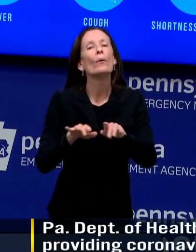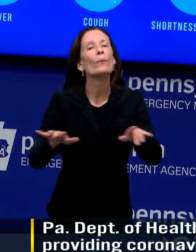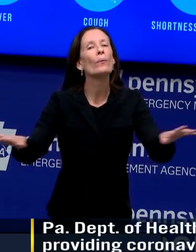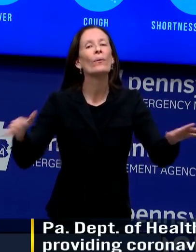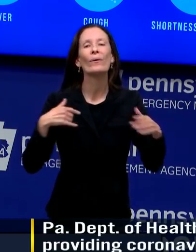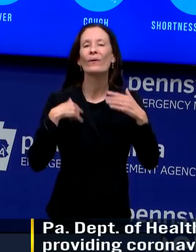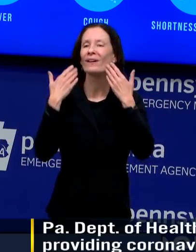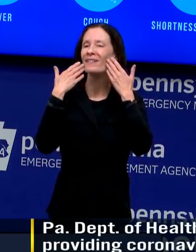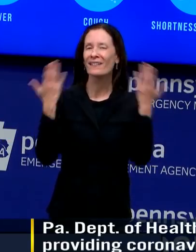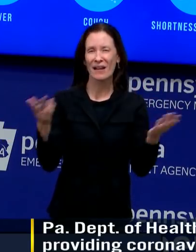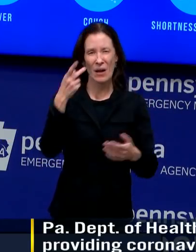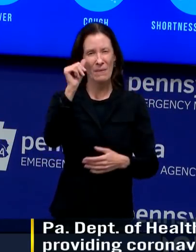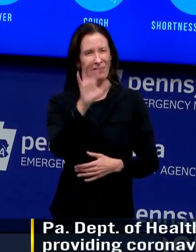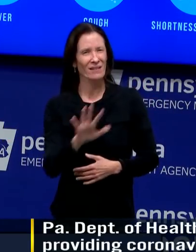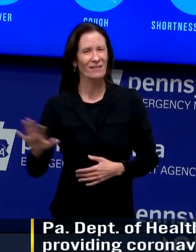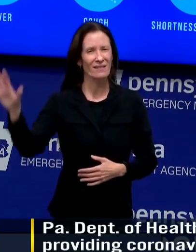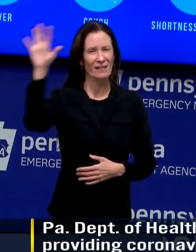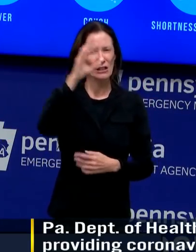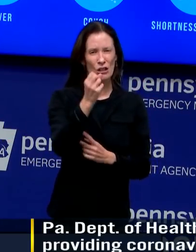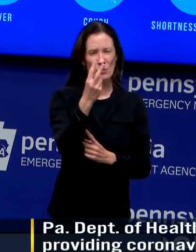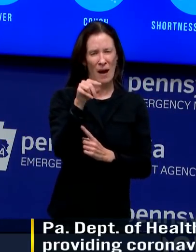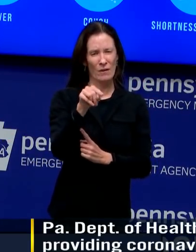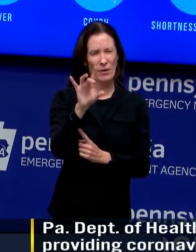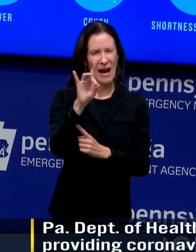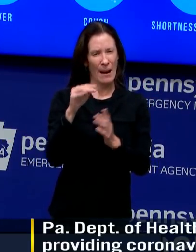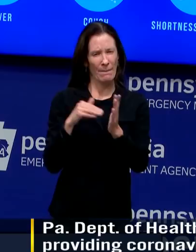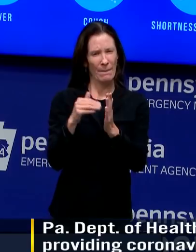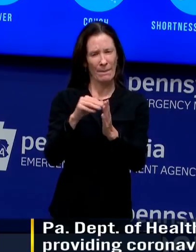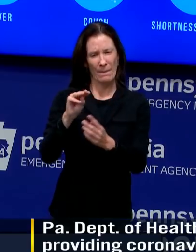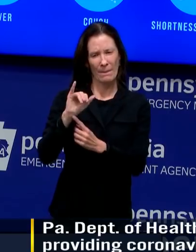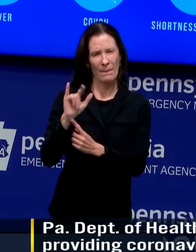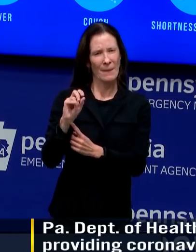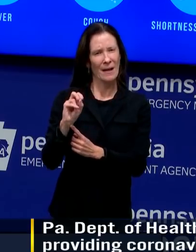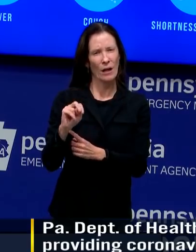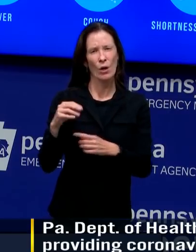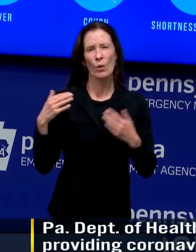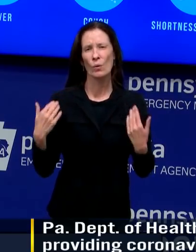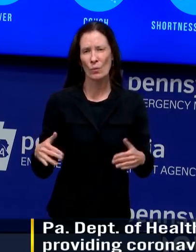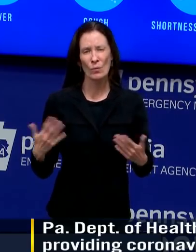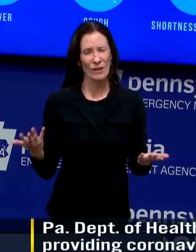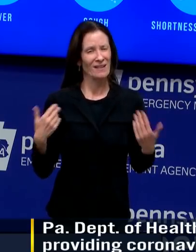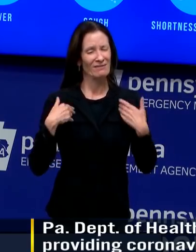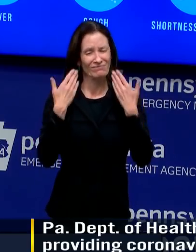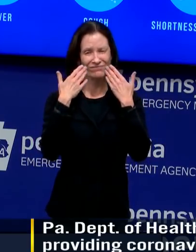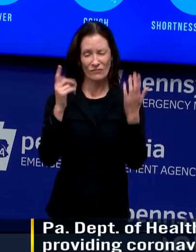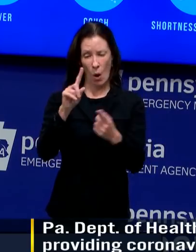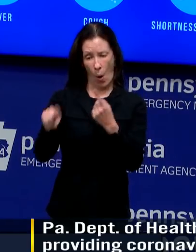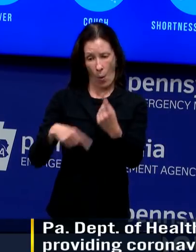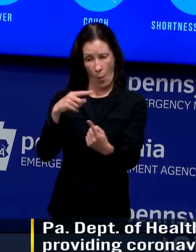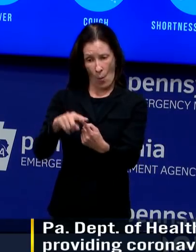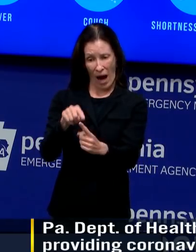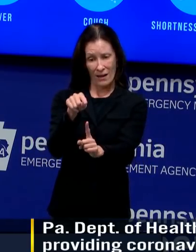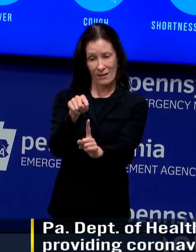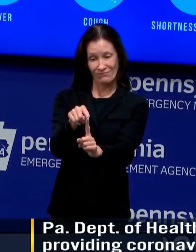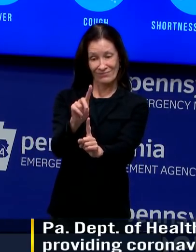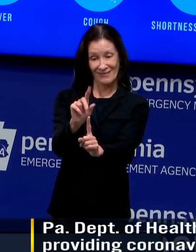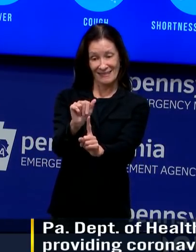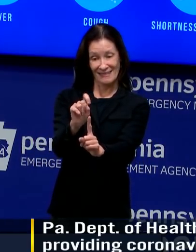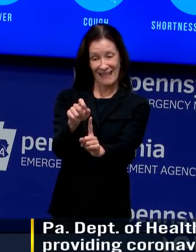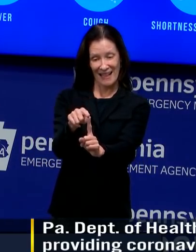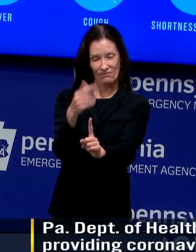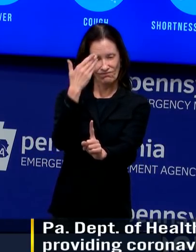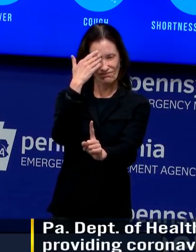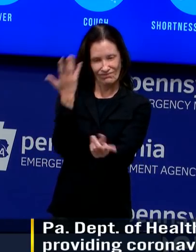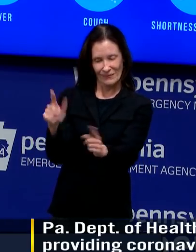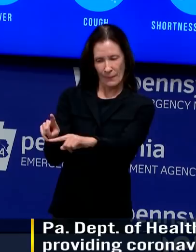successful we are in fighting this virus and where. Governor, from News Talk 104.1, tomorrow the Pennsylvania Senate is holding a public